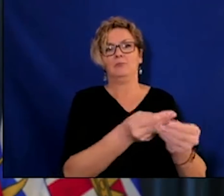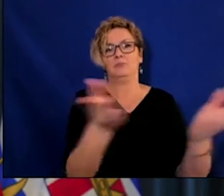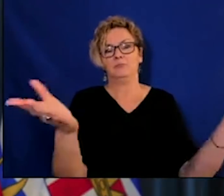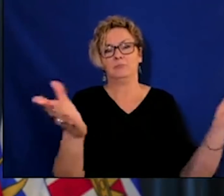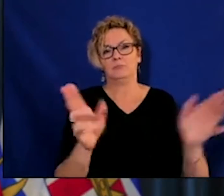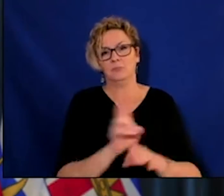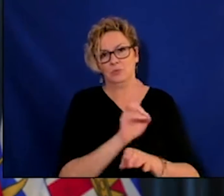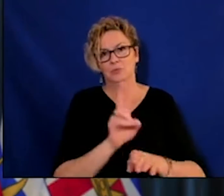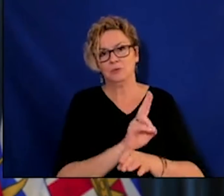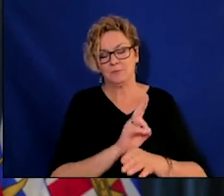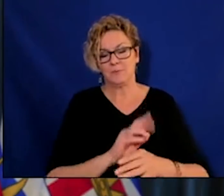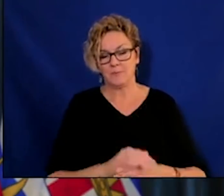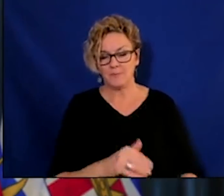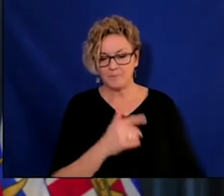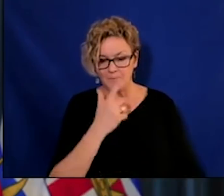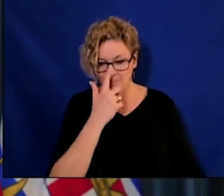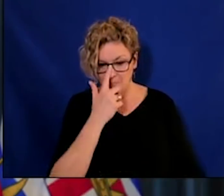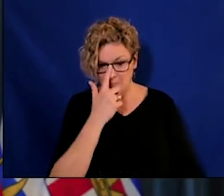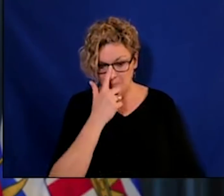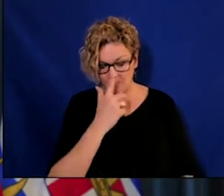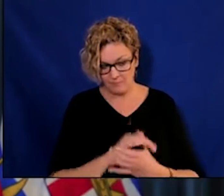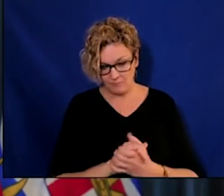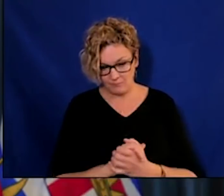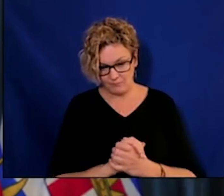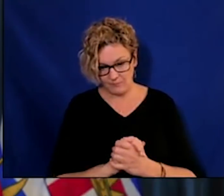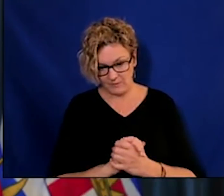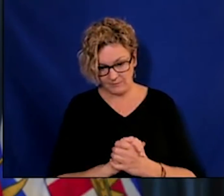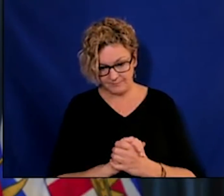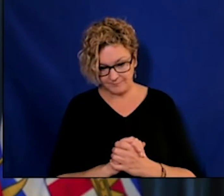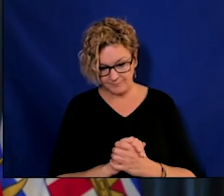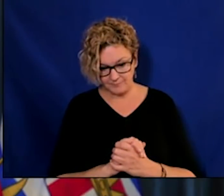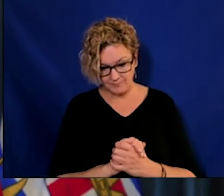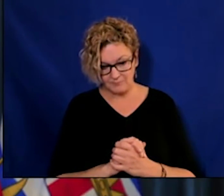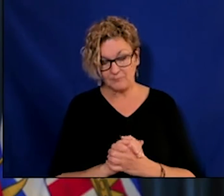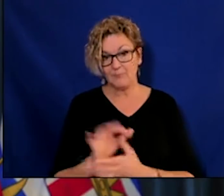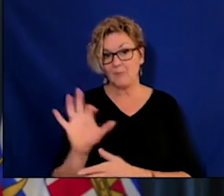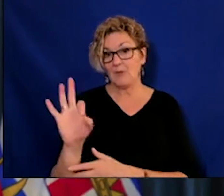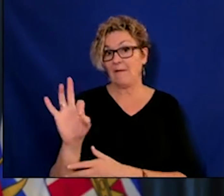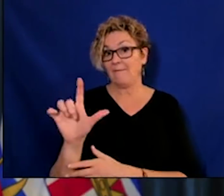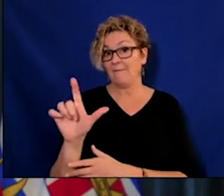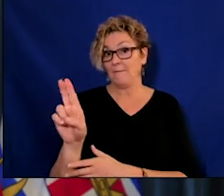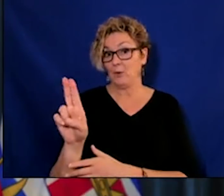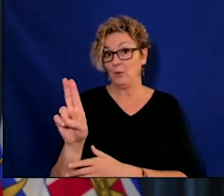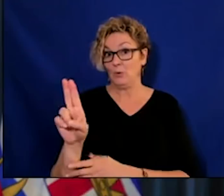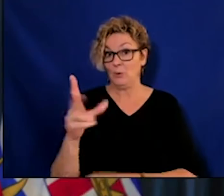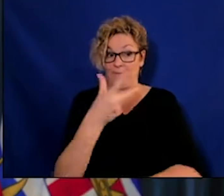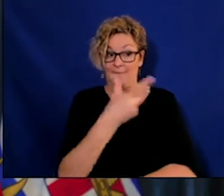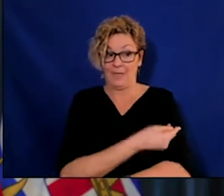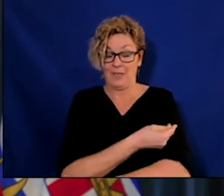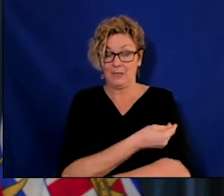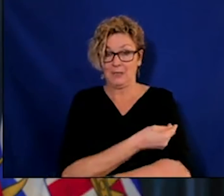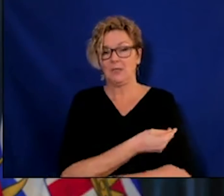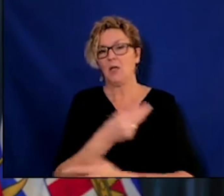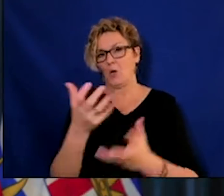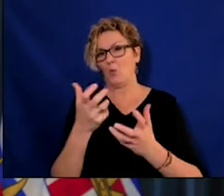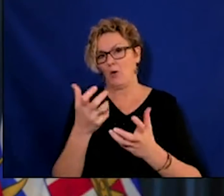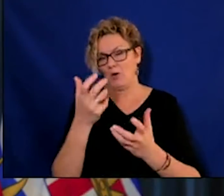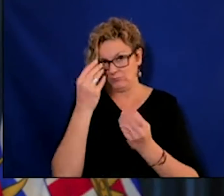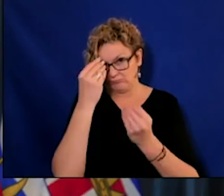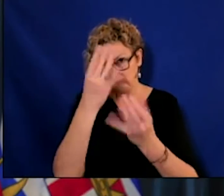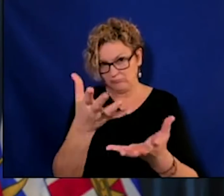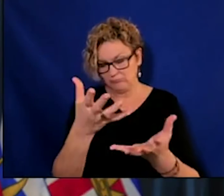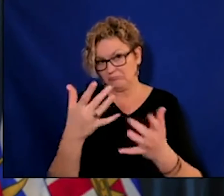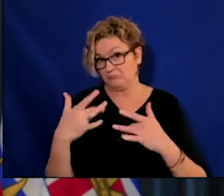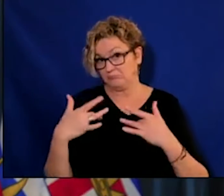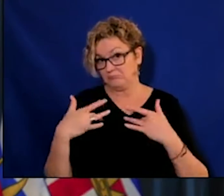in it. I want to also bring you up to date on our influenza vaccine measures, and this is a good